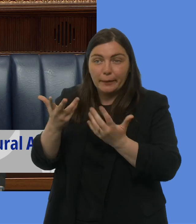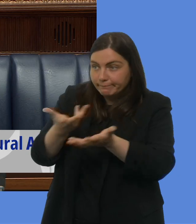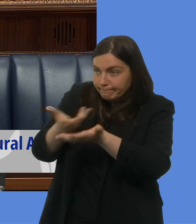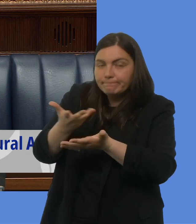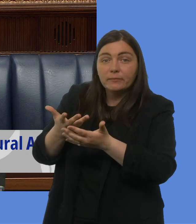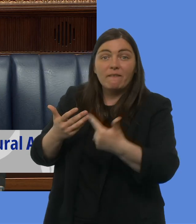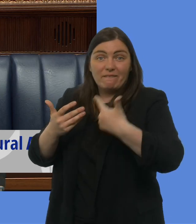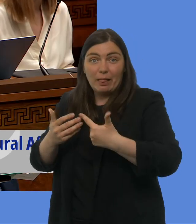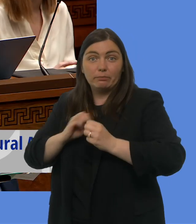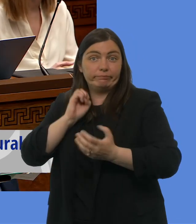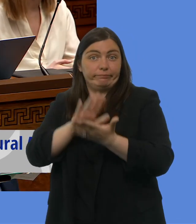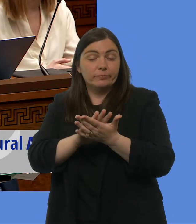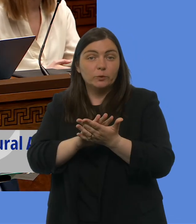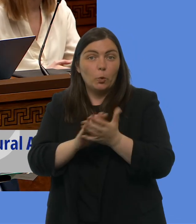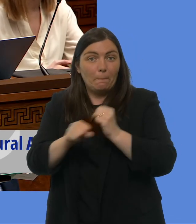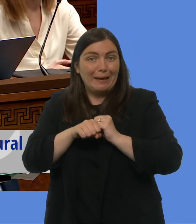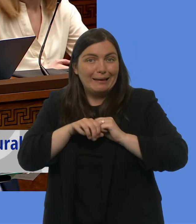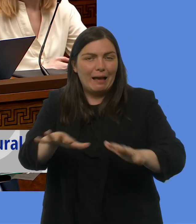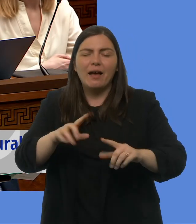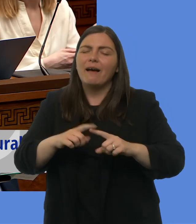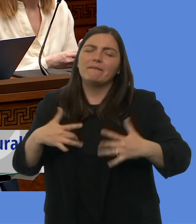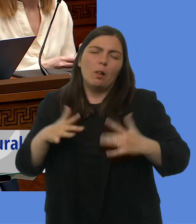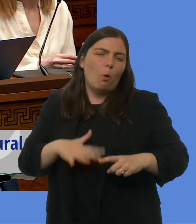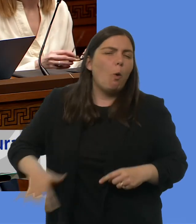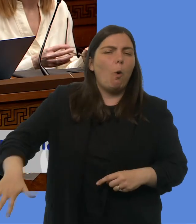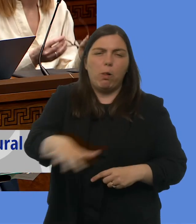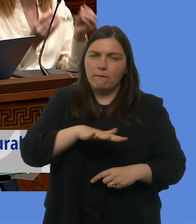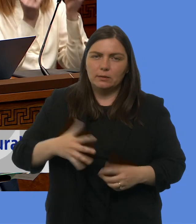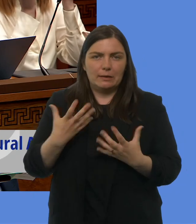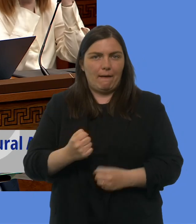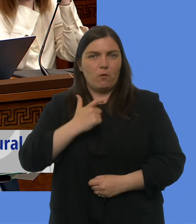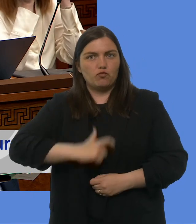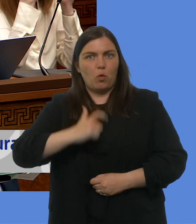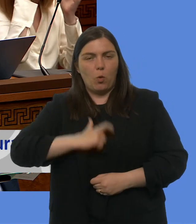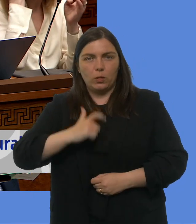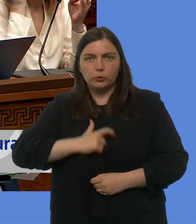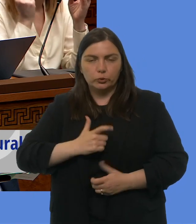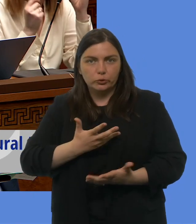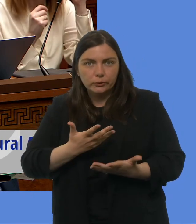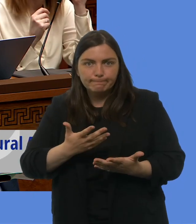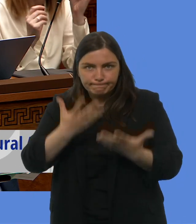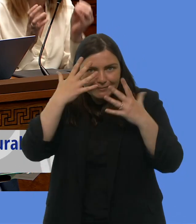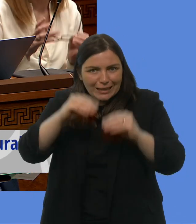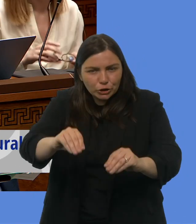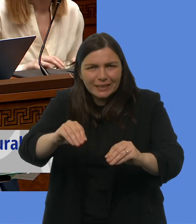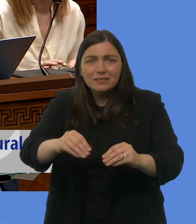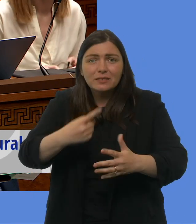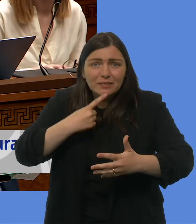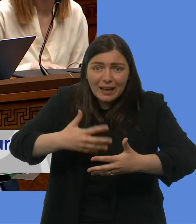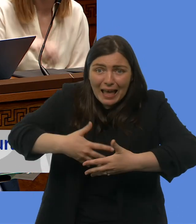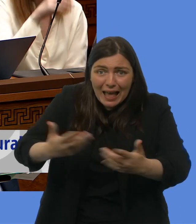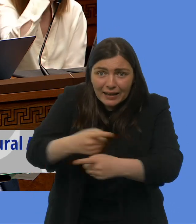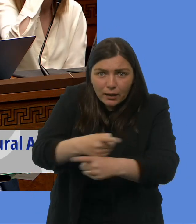representatives to really profile those communications and to encourage people with any information to bring it forward to the police, because we need prosecutions around